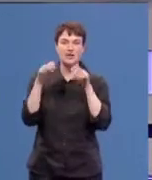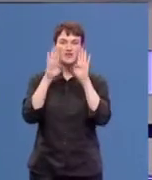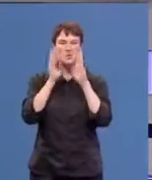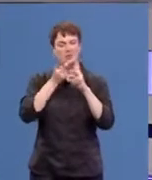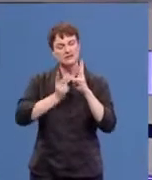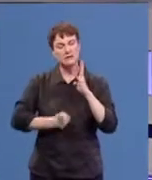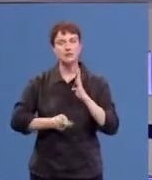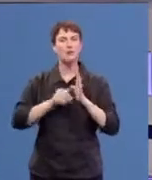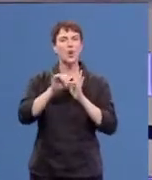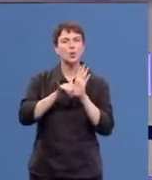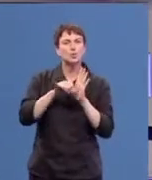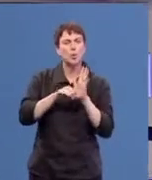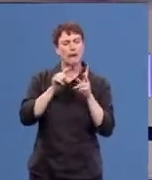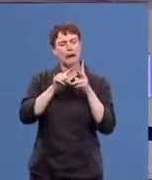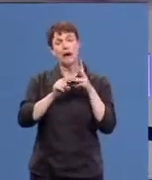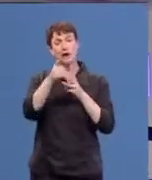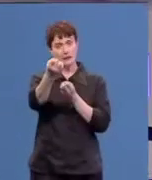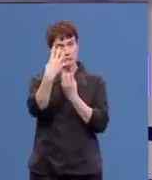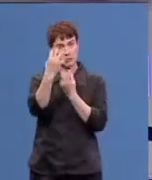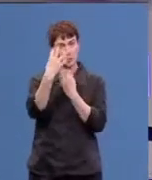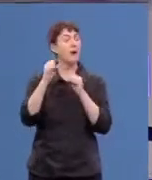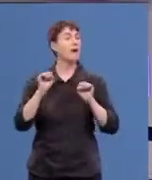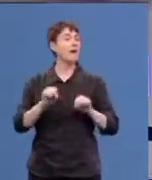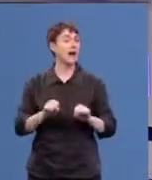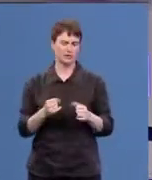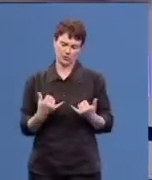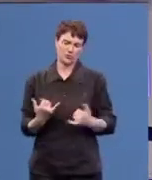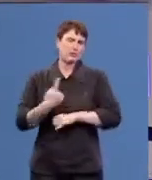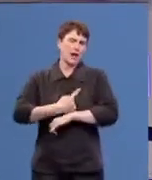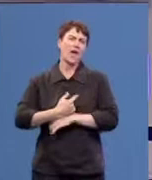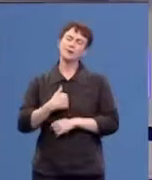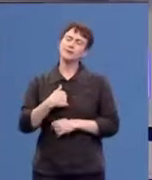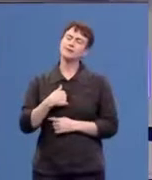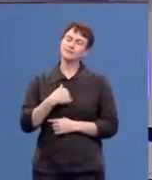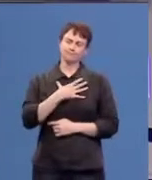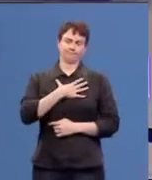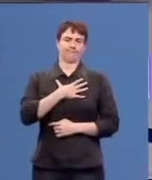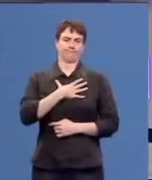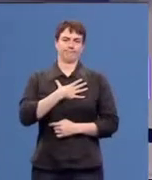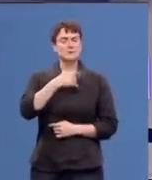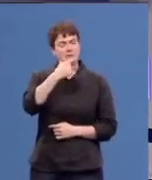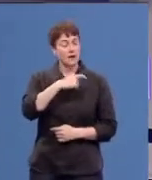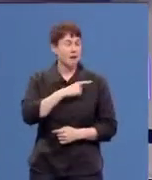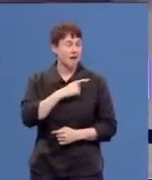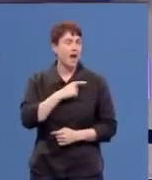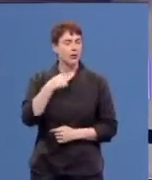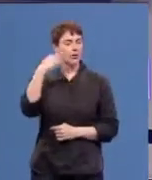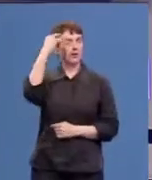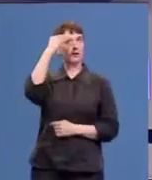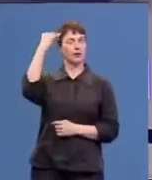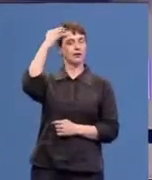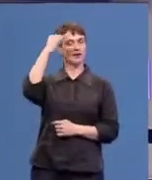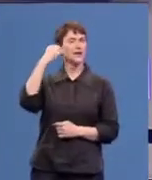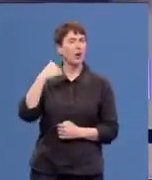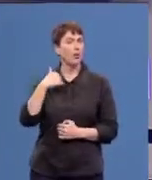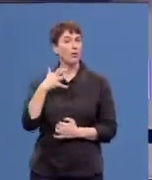as the Twitter, Facebook, YouTube is concerned. It's a sad day as we reflect back. It'll also bring you some guests, people that have interacted